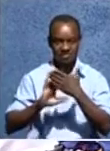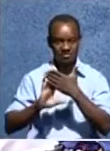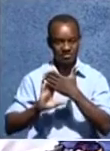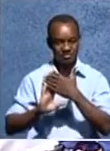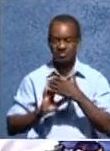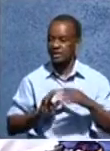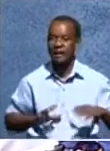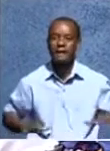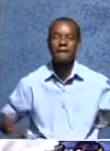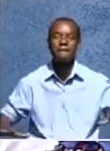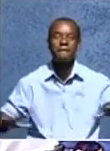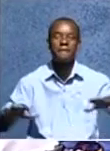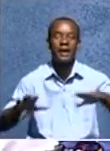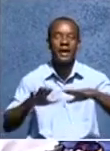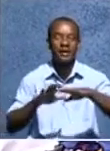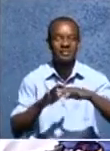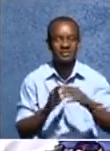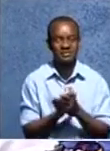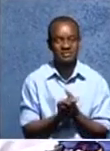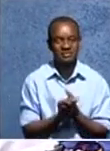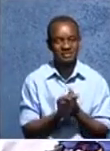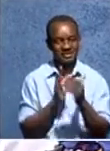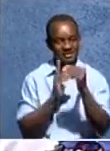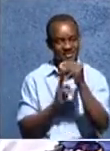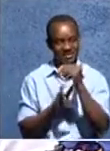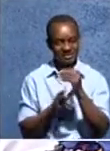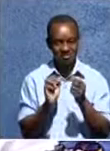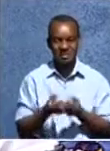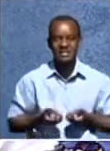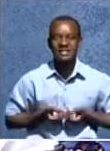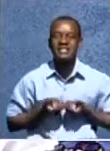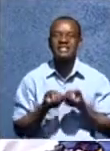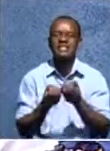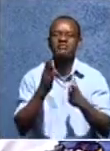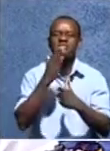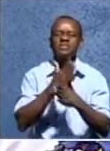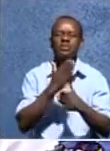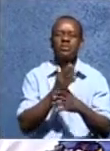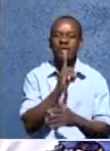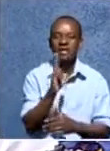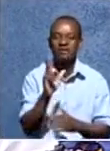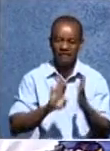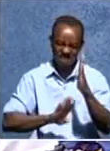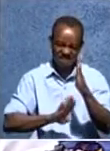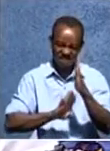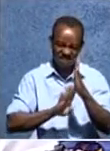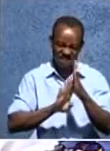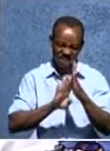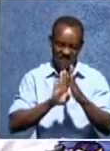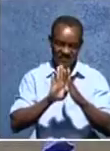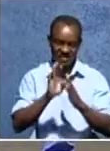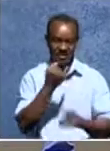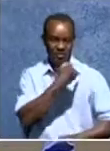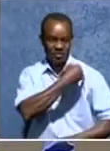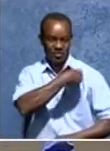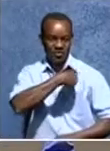in the element of the tourism to generate jobs as well as income to improve the living standards of the